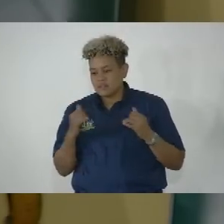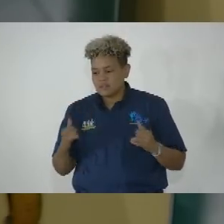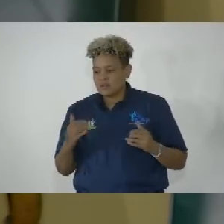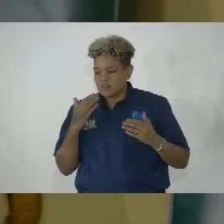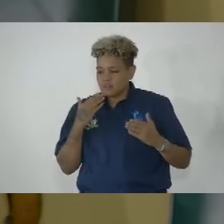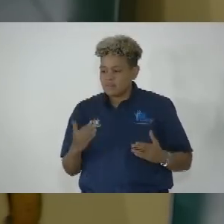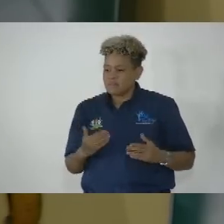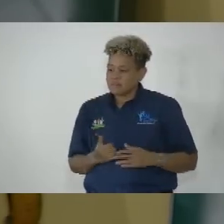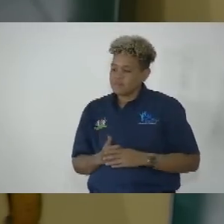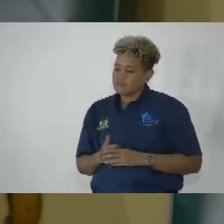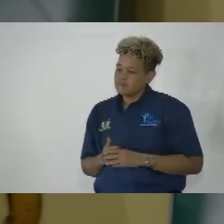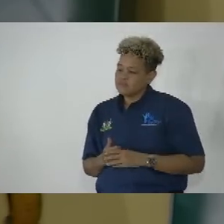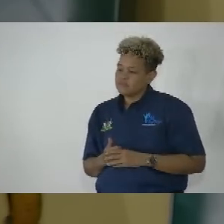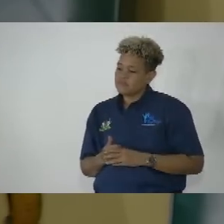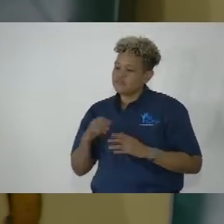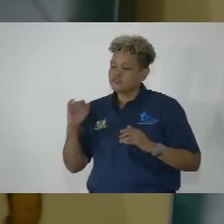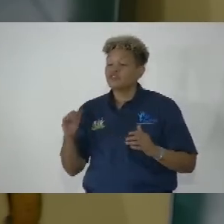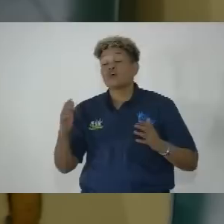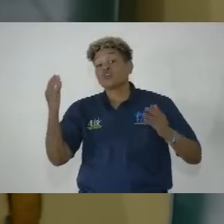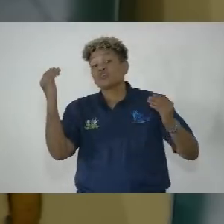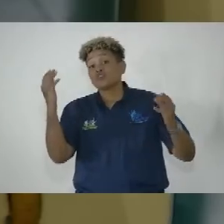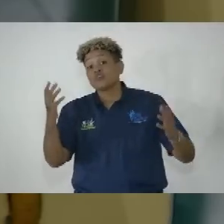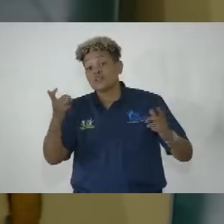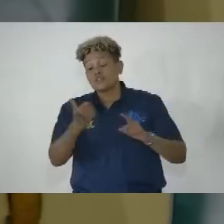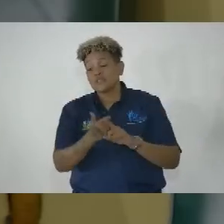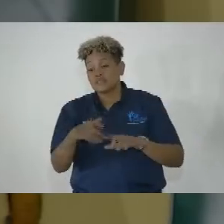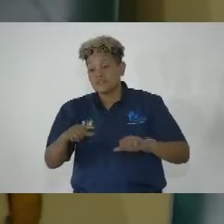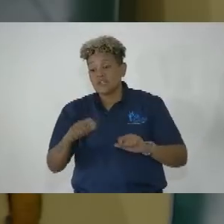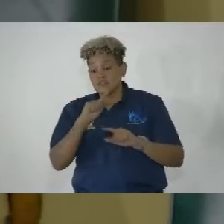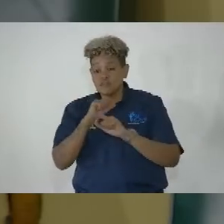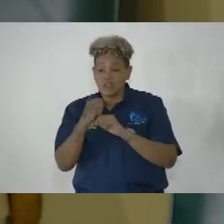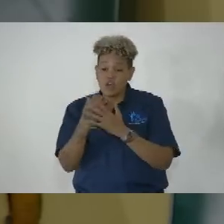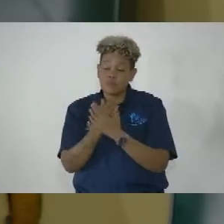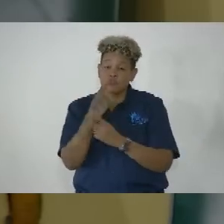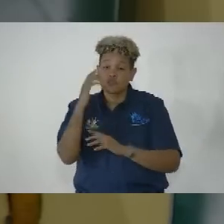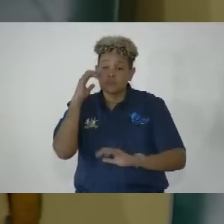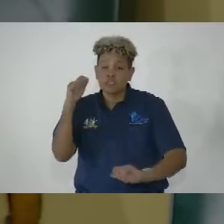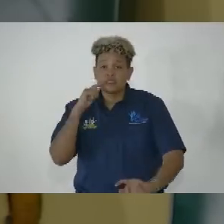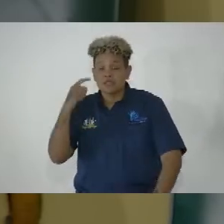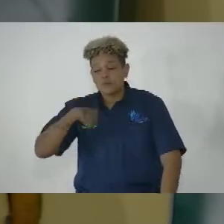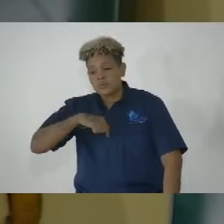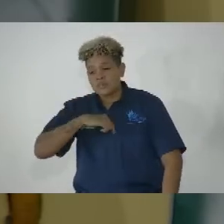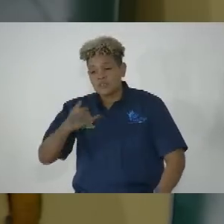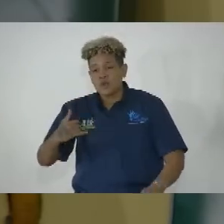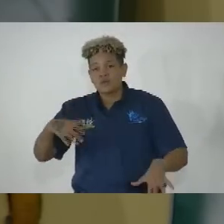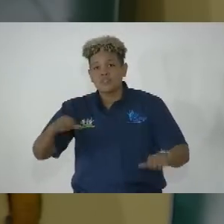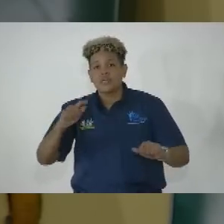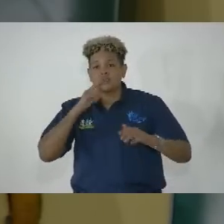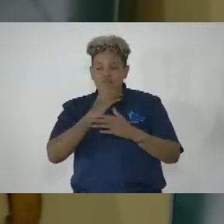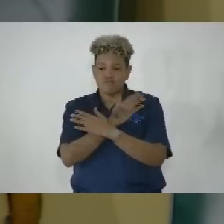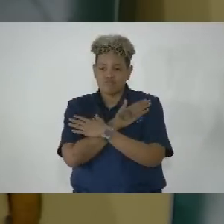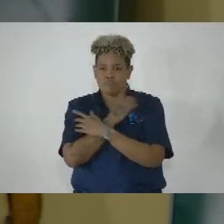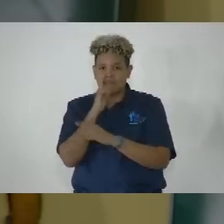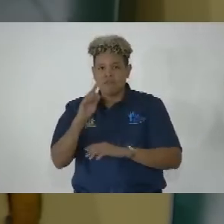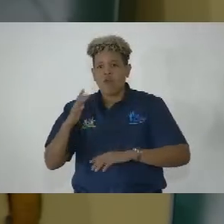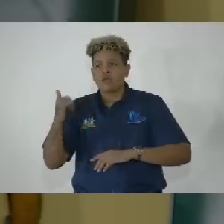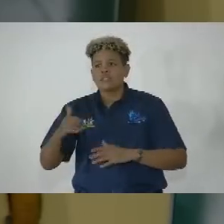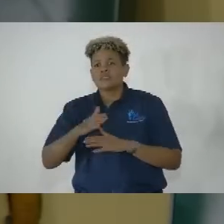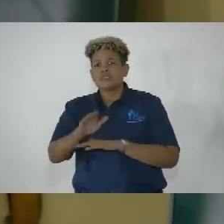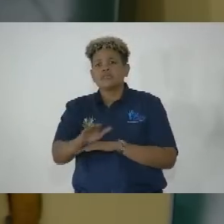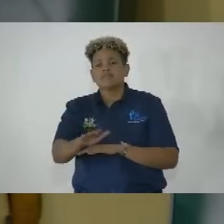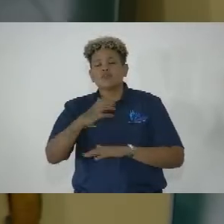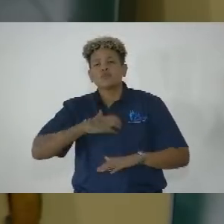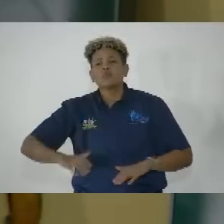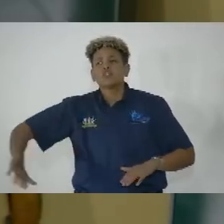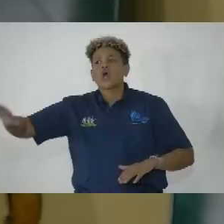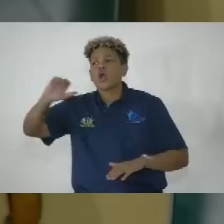you. Just to, of course, take the opportunity, Mr. President, as we take the recess for the season, to wish